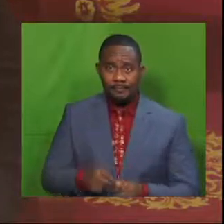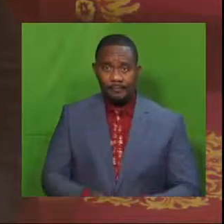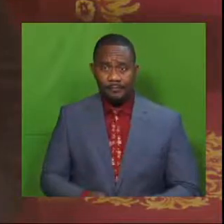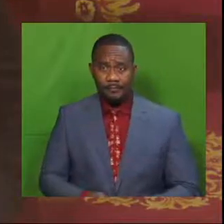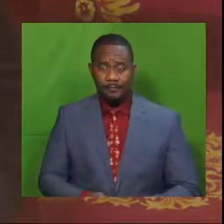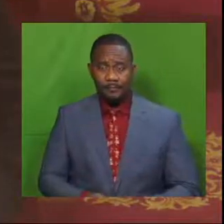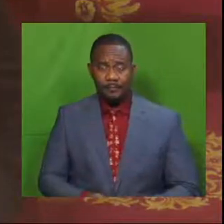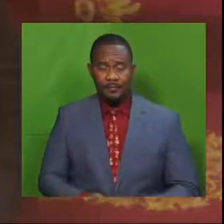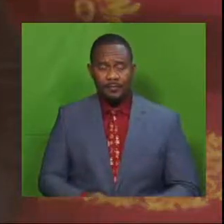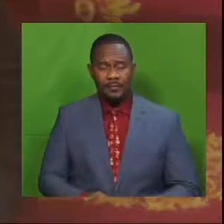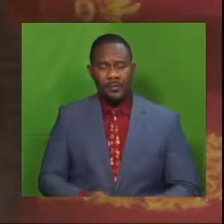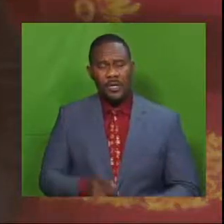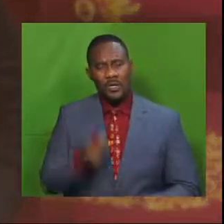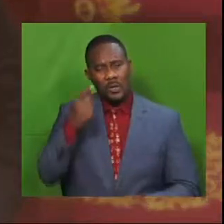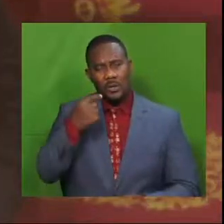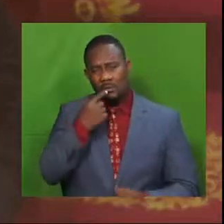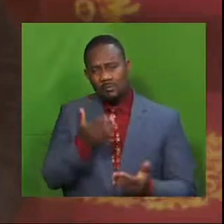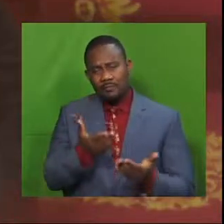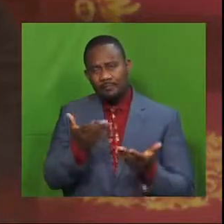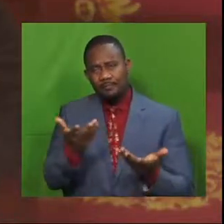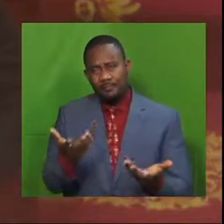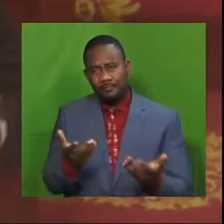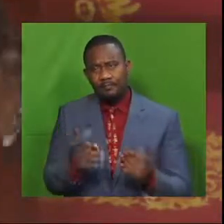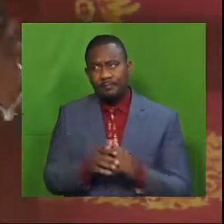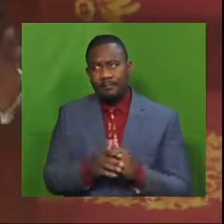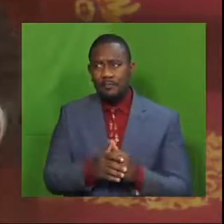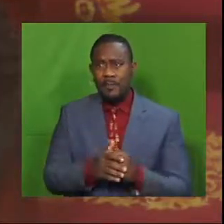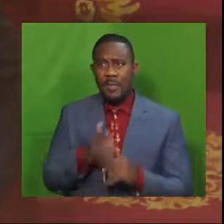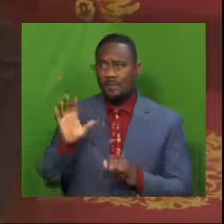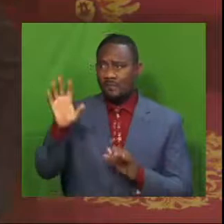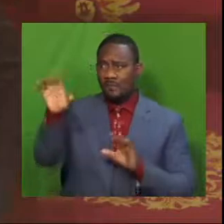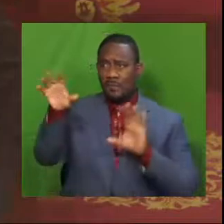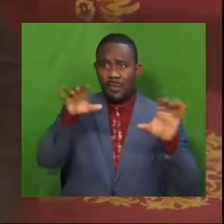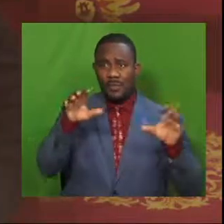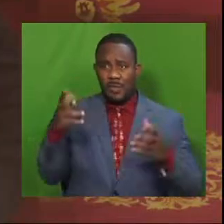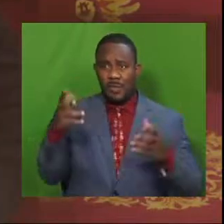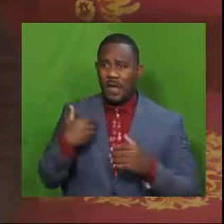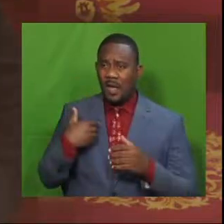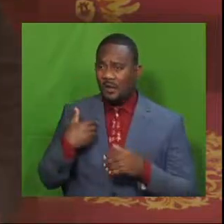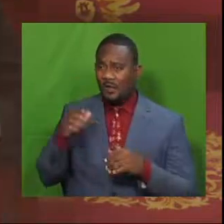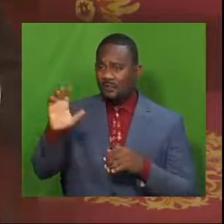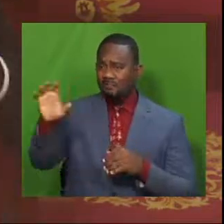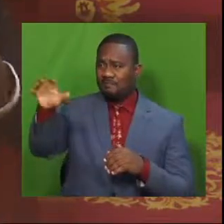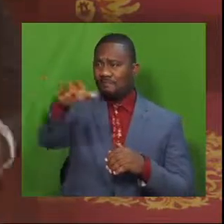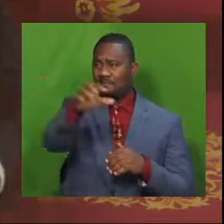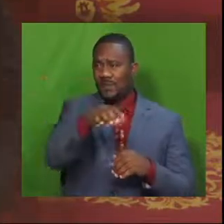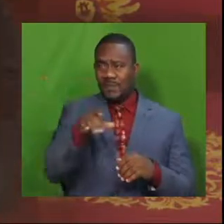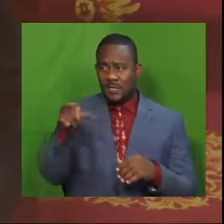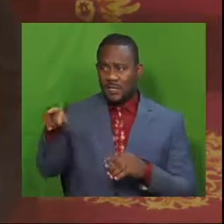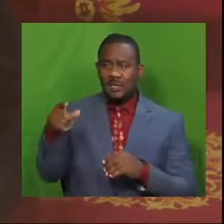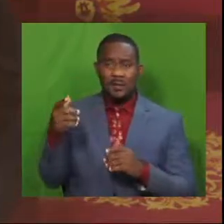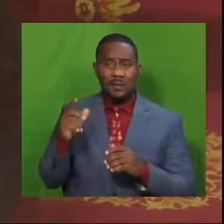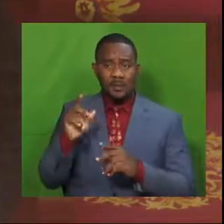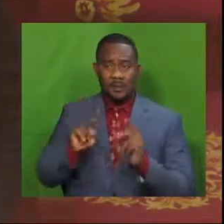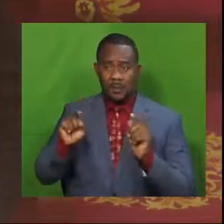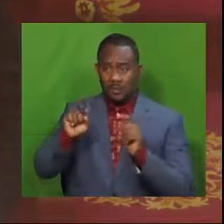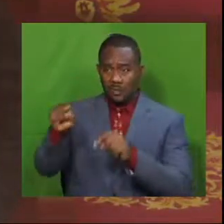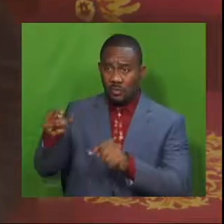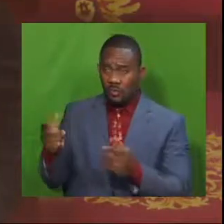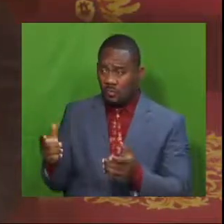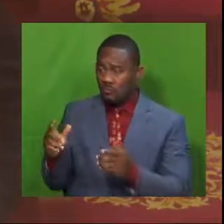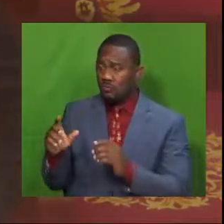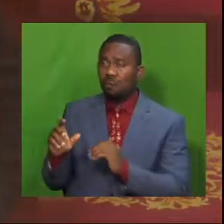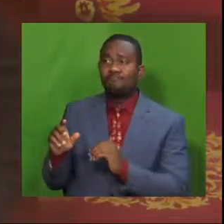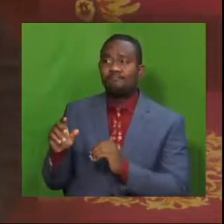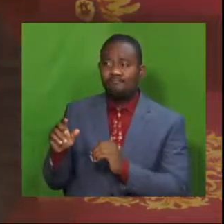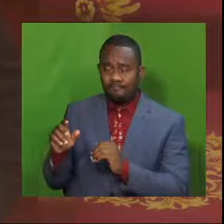from all the regions. They normally select centers and they send people to do the recruiting, and people report at these centers